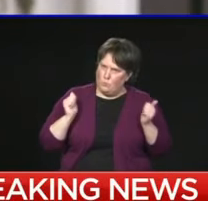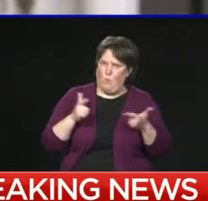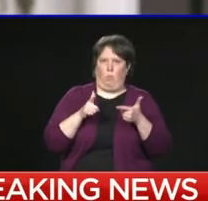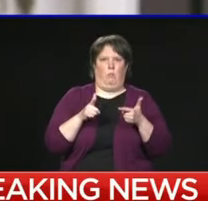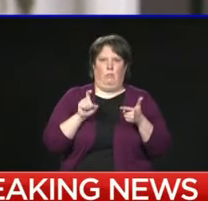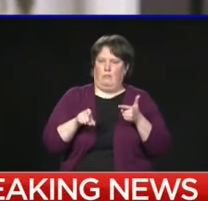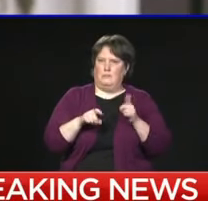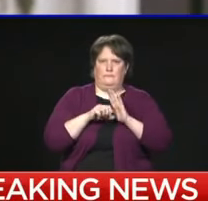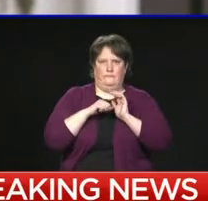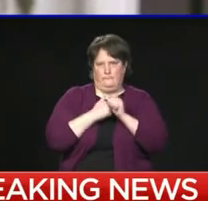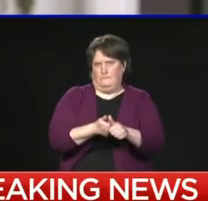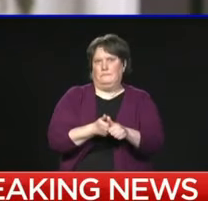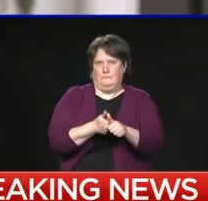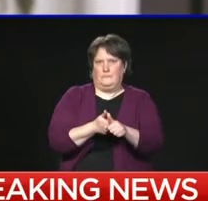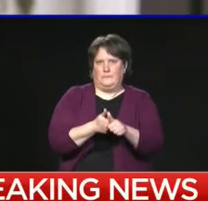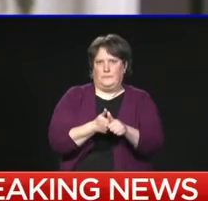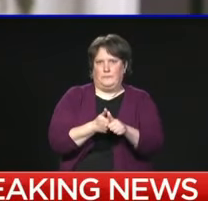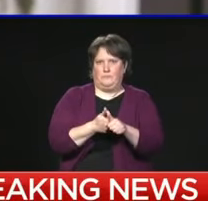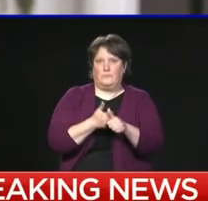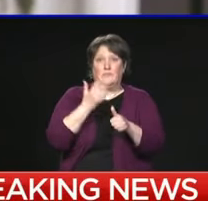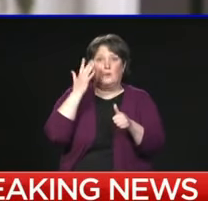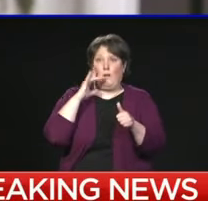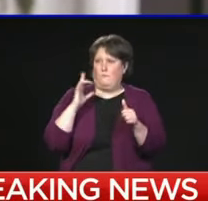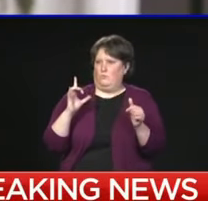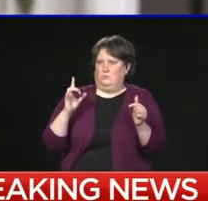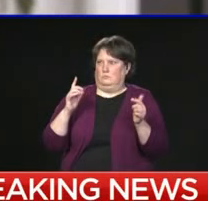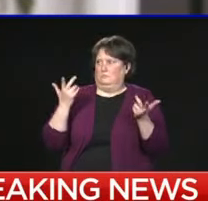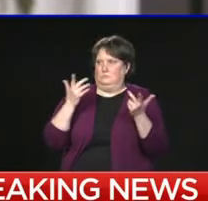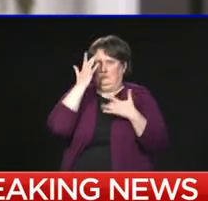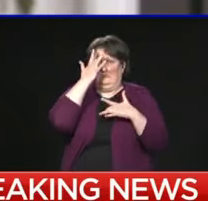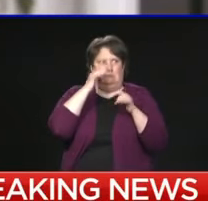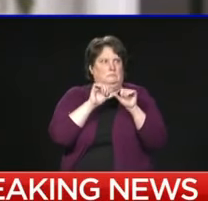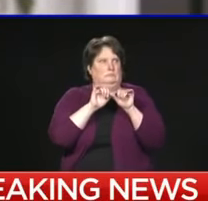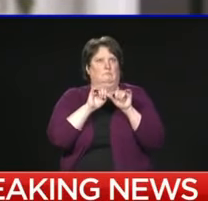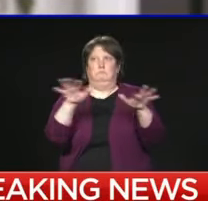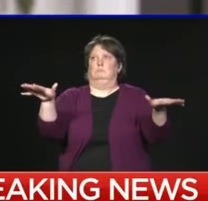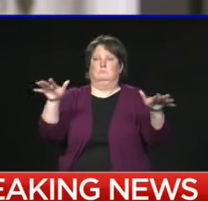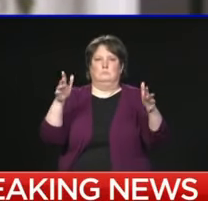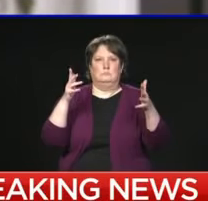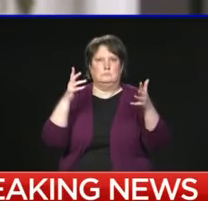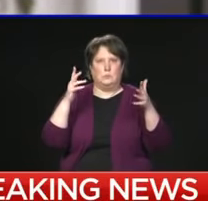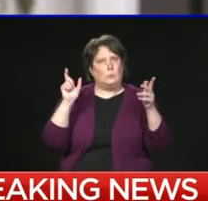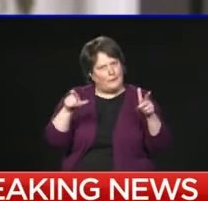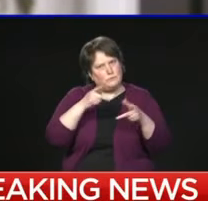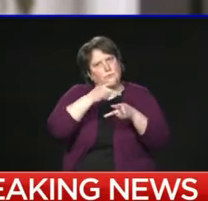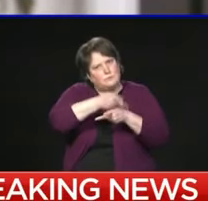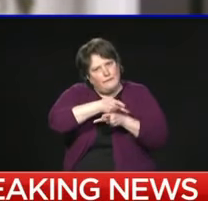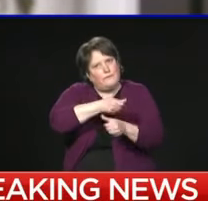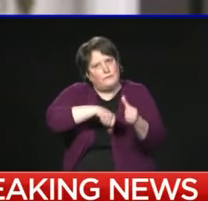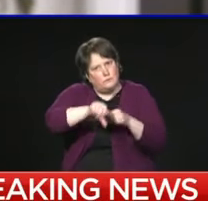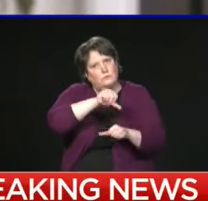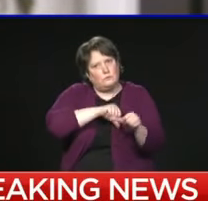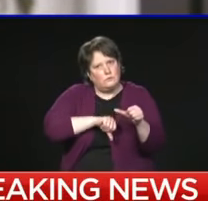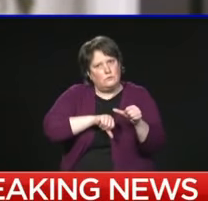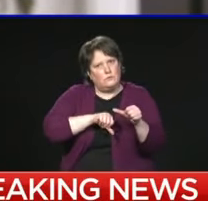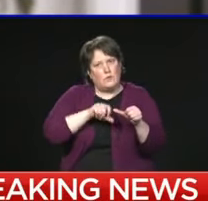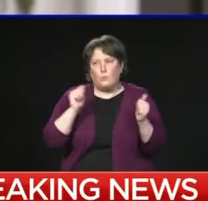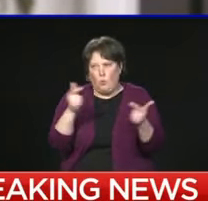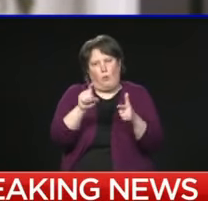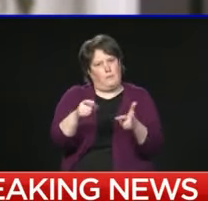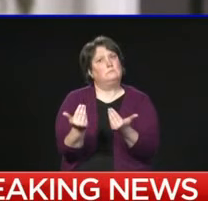applied to everybody. If we want to go through this crisis, we all should be supporting one another, and we